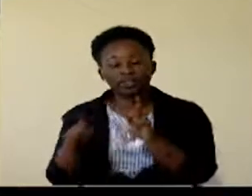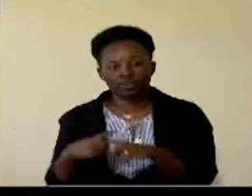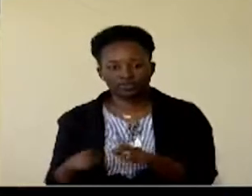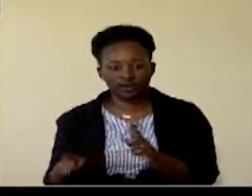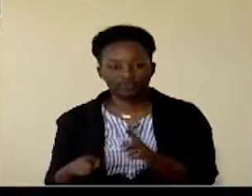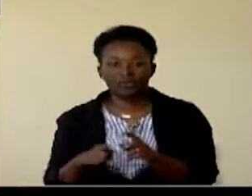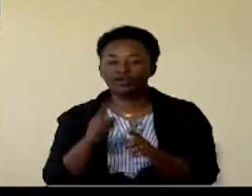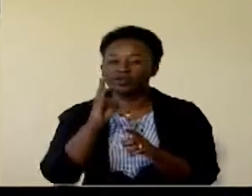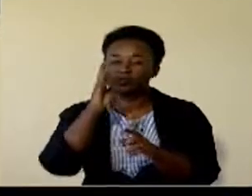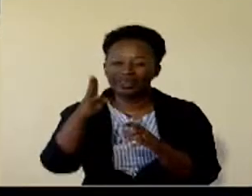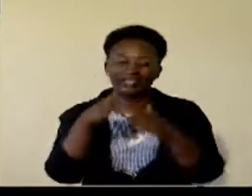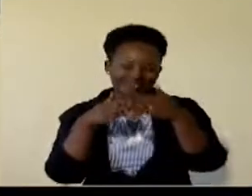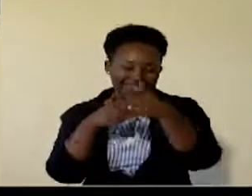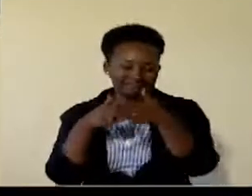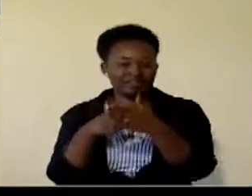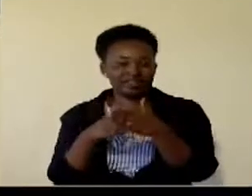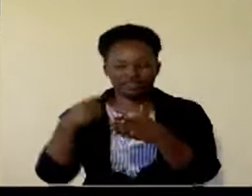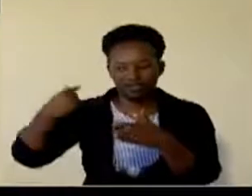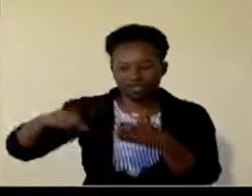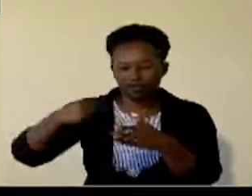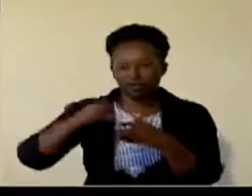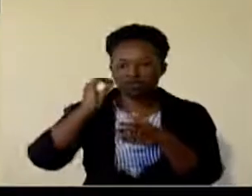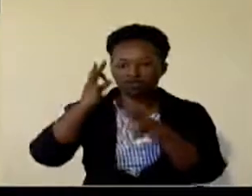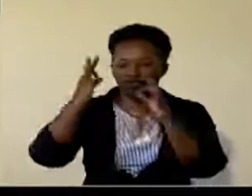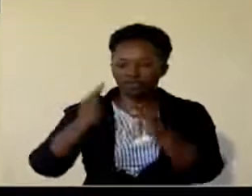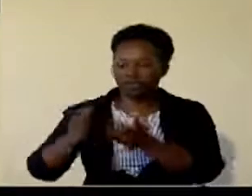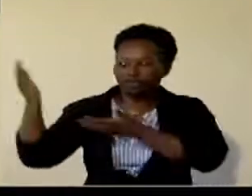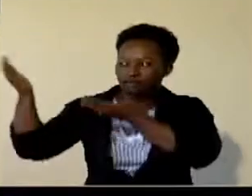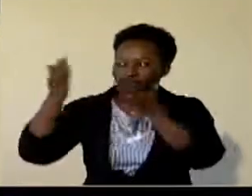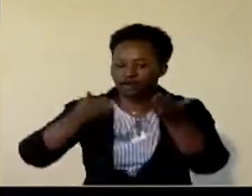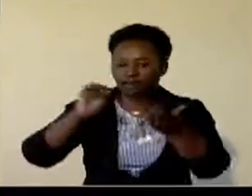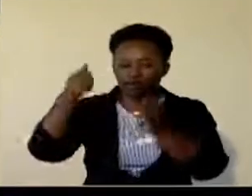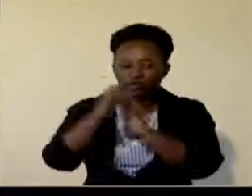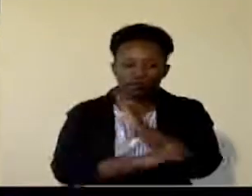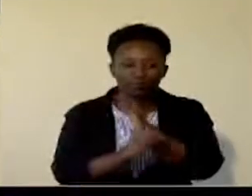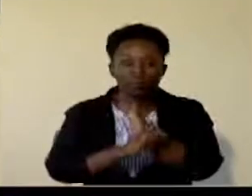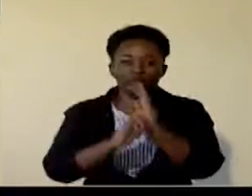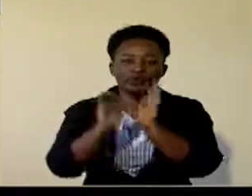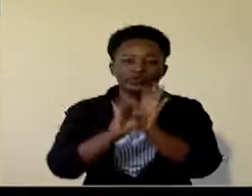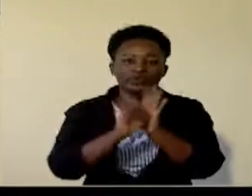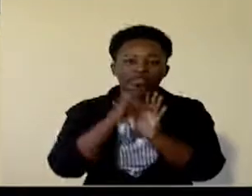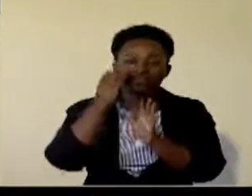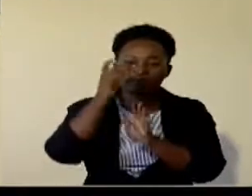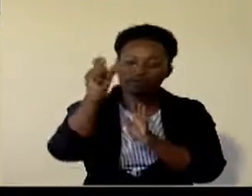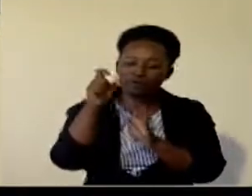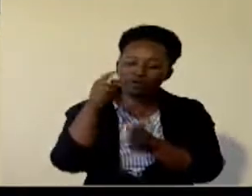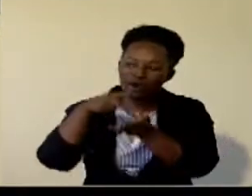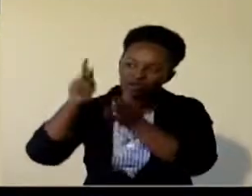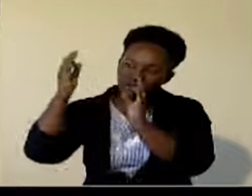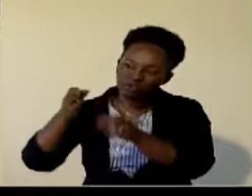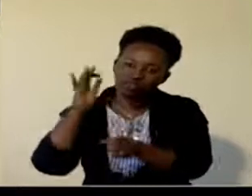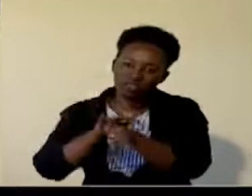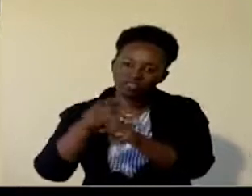will limit on the quantity of goods bought from other countries. If people have been buying more goods from other countries, the country